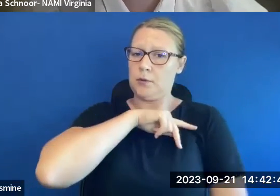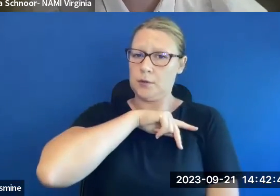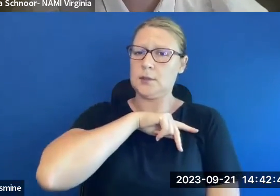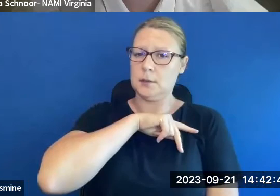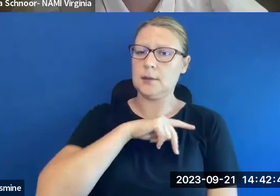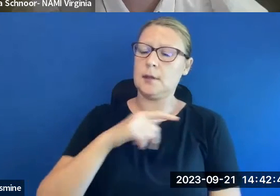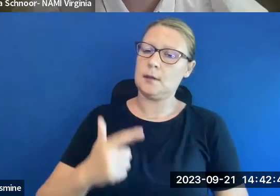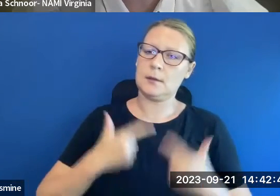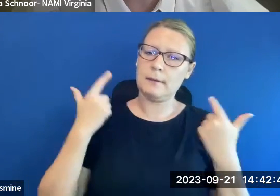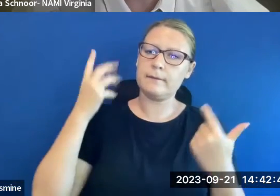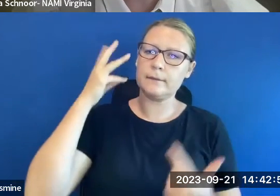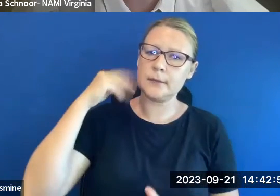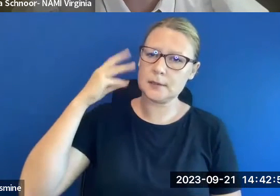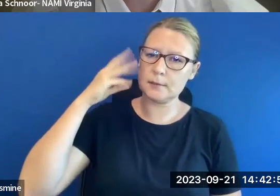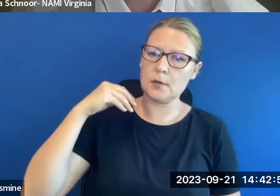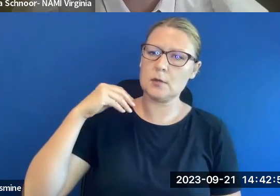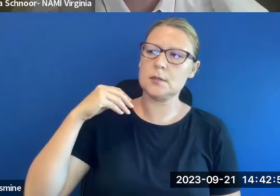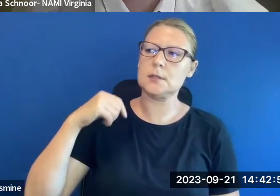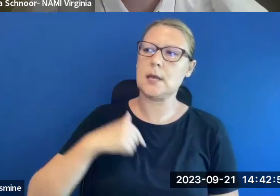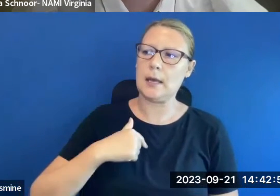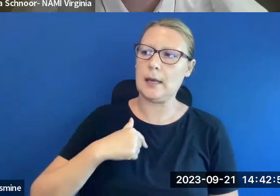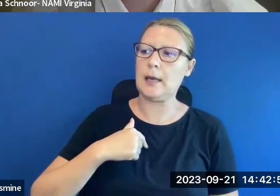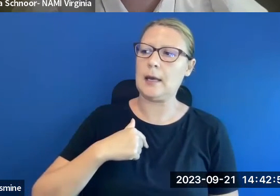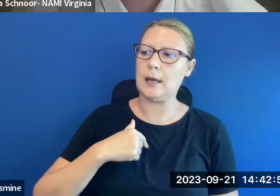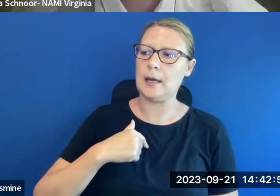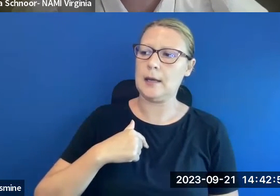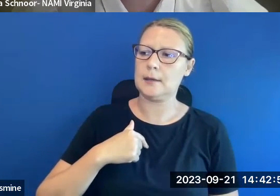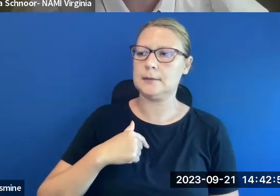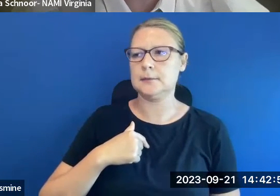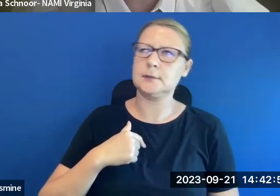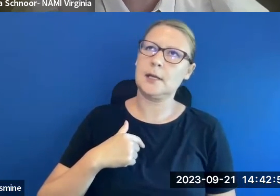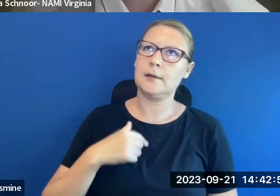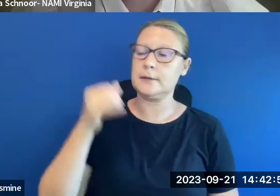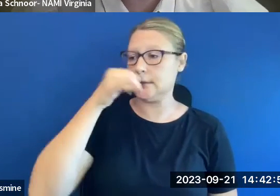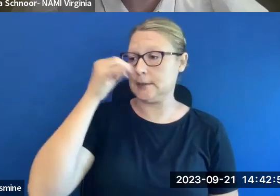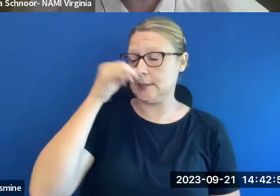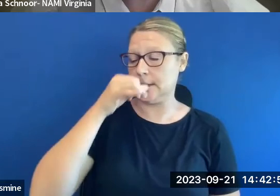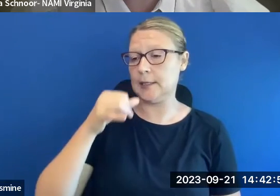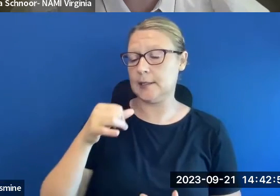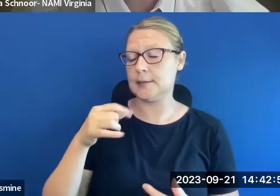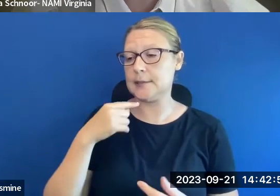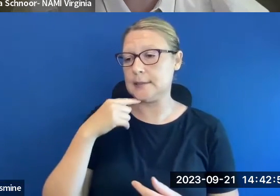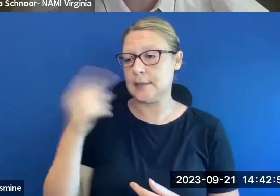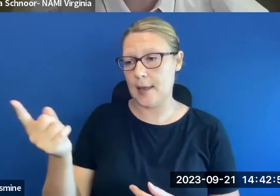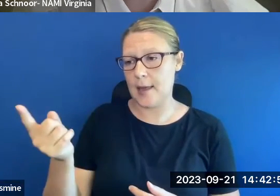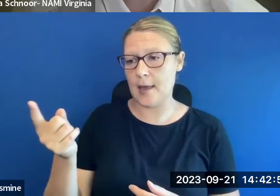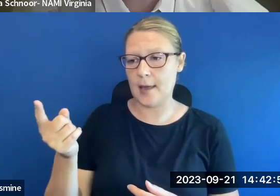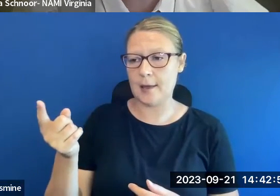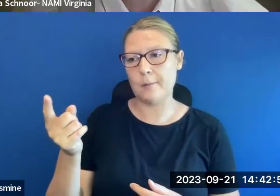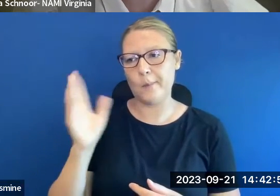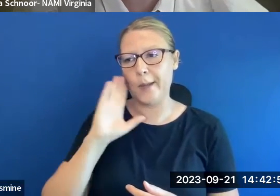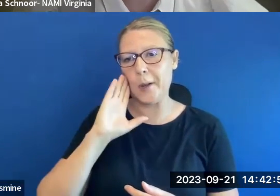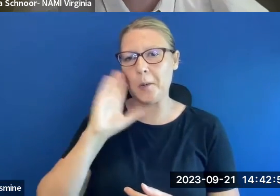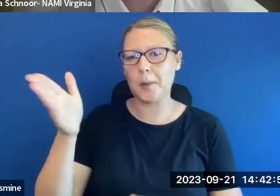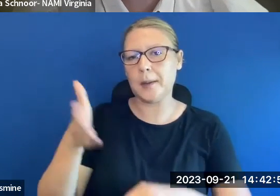lived experience, and it very much sounds cliche to say it gets better. But the thing that I